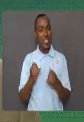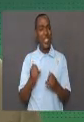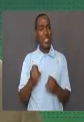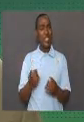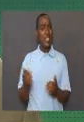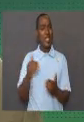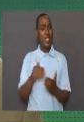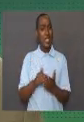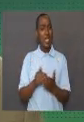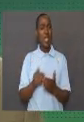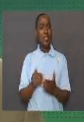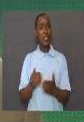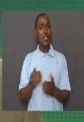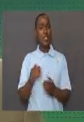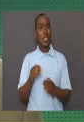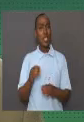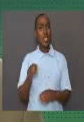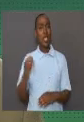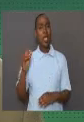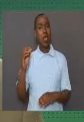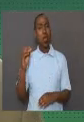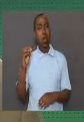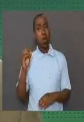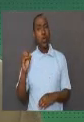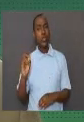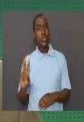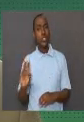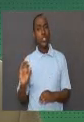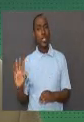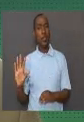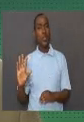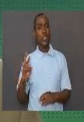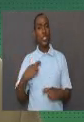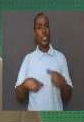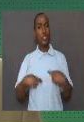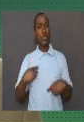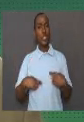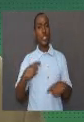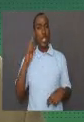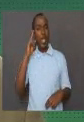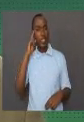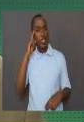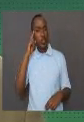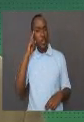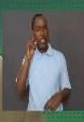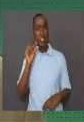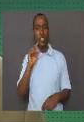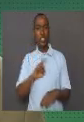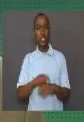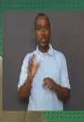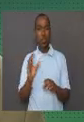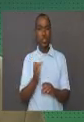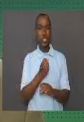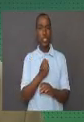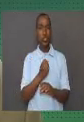recall the process of anaerobic respiration? Take a few moments to